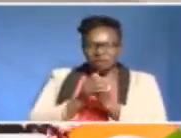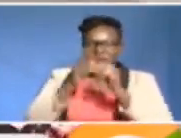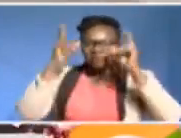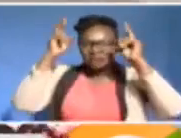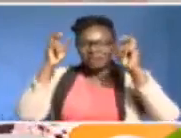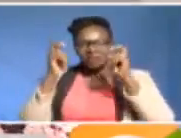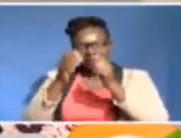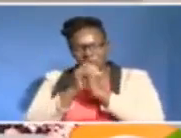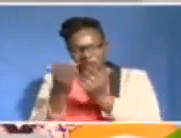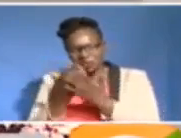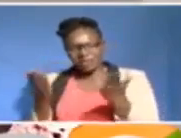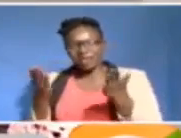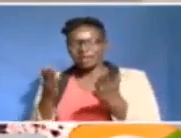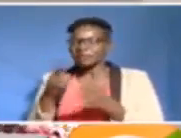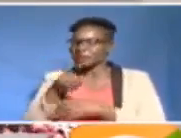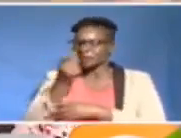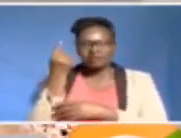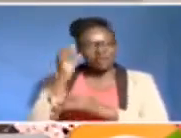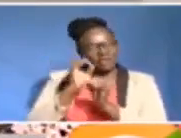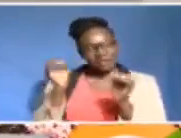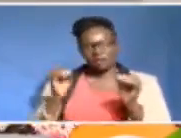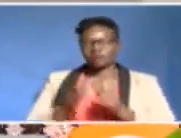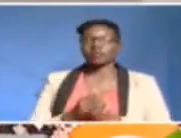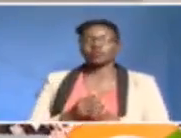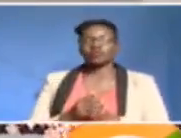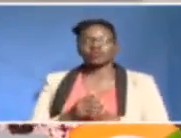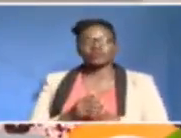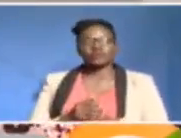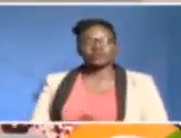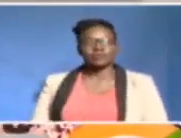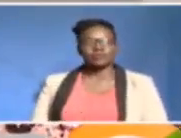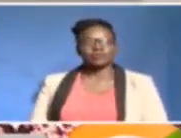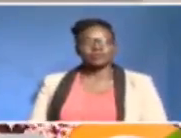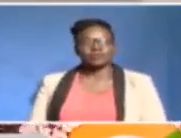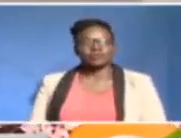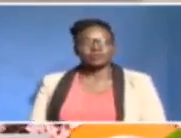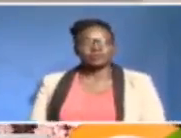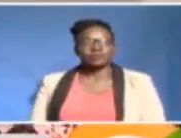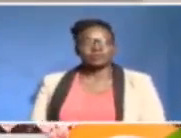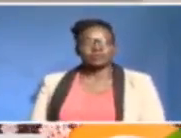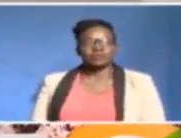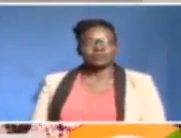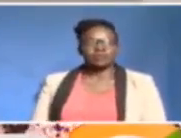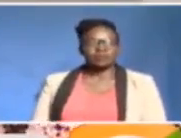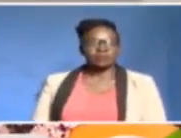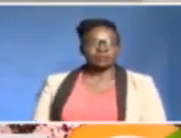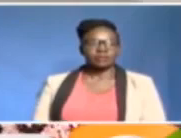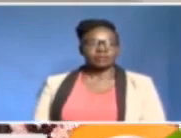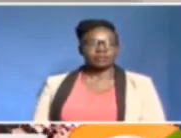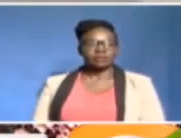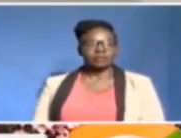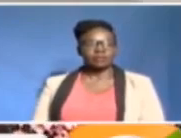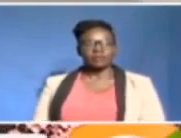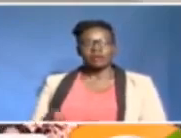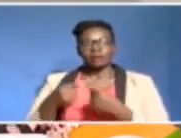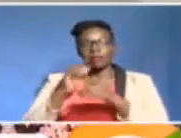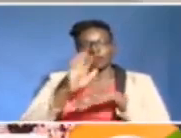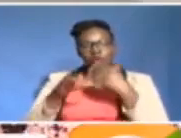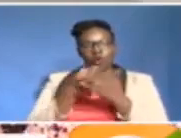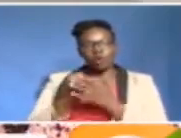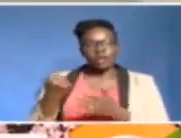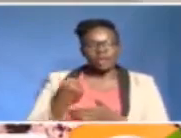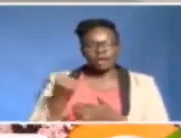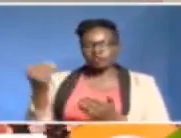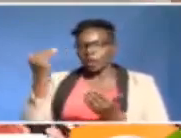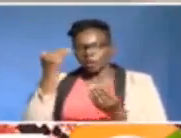things, like, you don't understand. Yeah. I don't want to go in details, but it's deep. All those girls who are on my DM, oh, Bridget, show me how to get sponsored. Trust